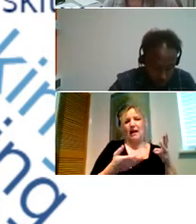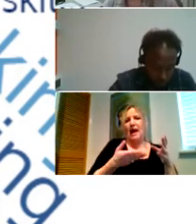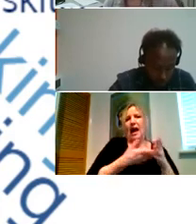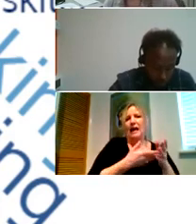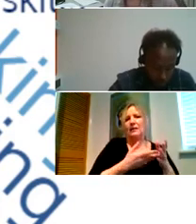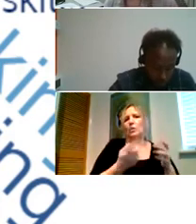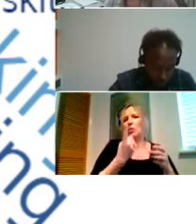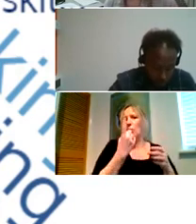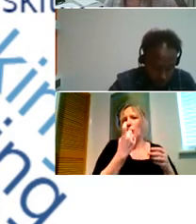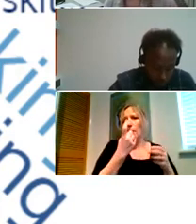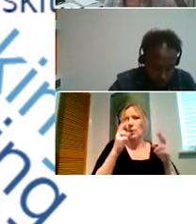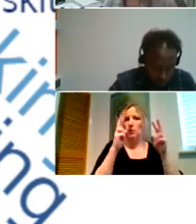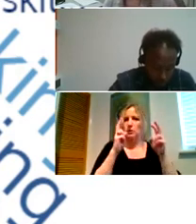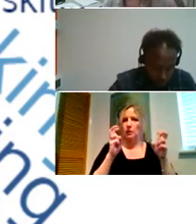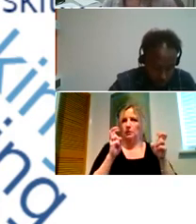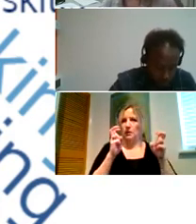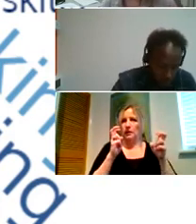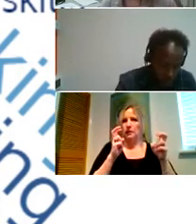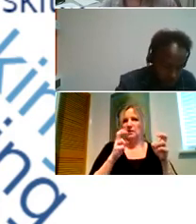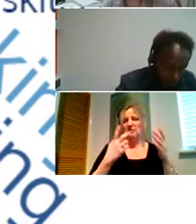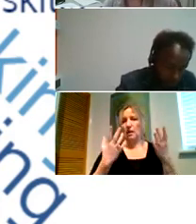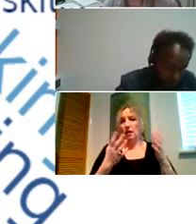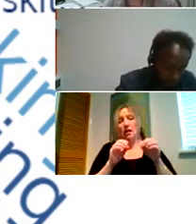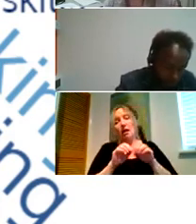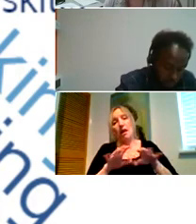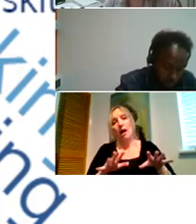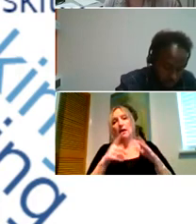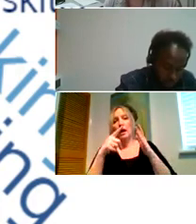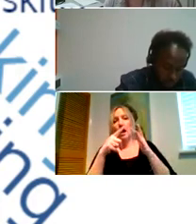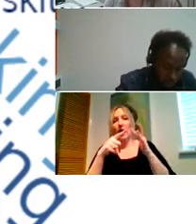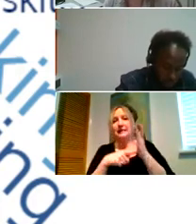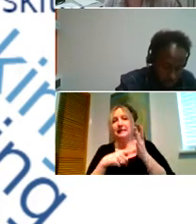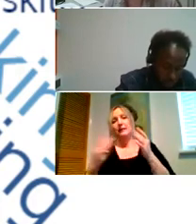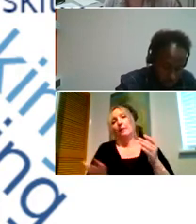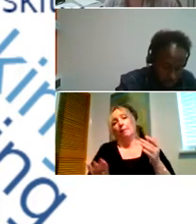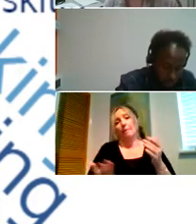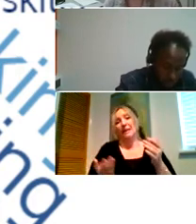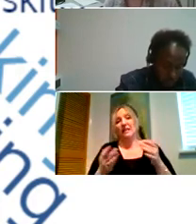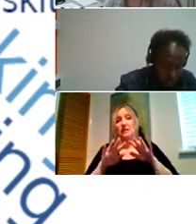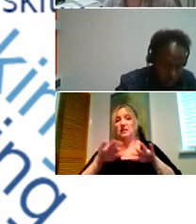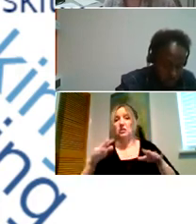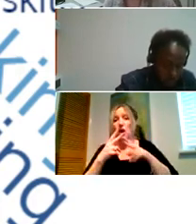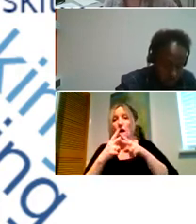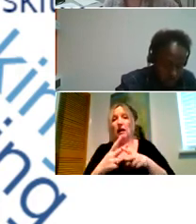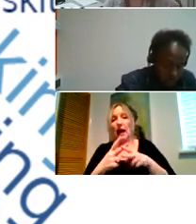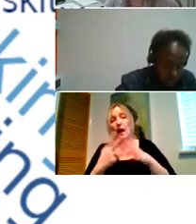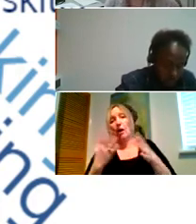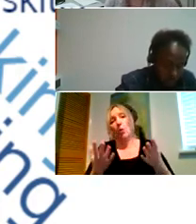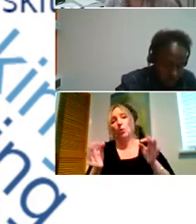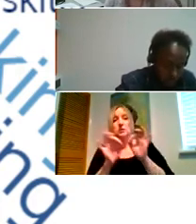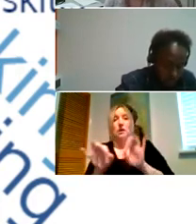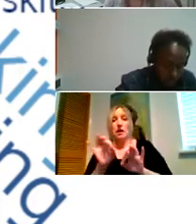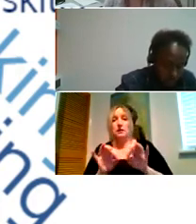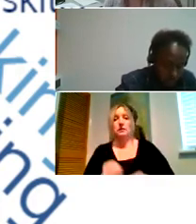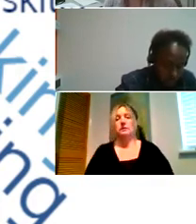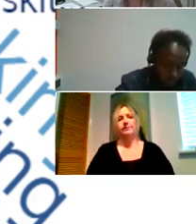science. You'll also have your weekly tutorials, and we have a dedicated tutor who will help you not